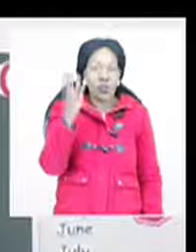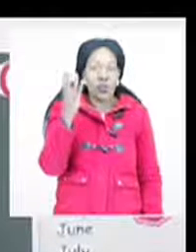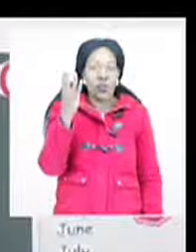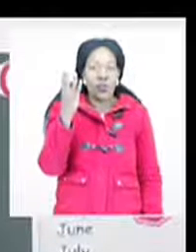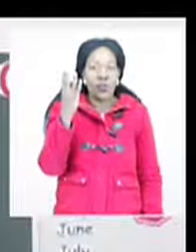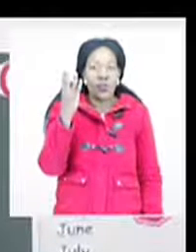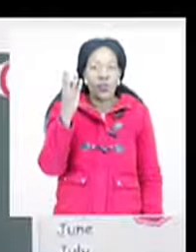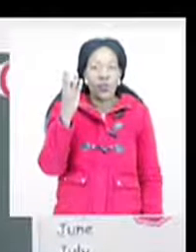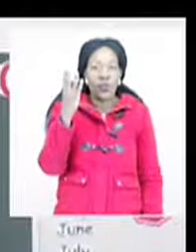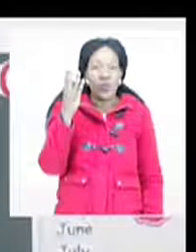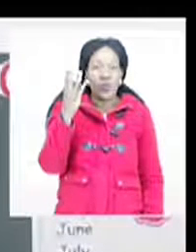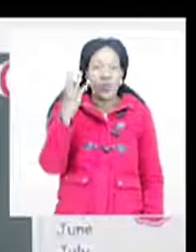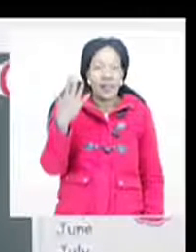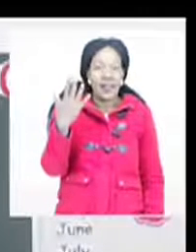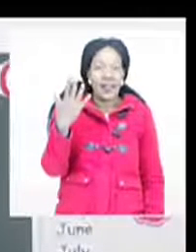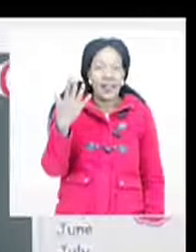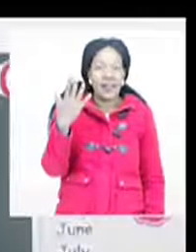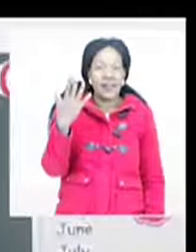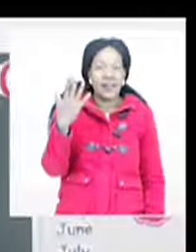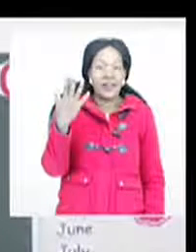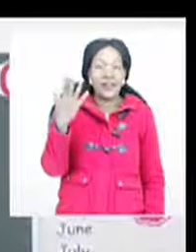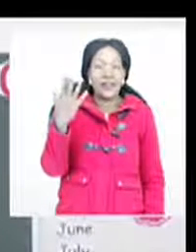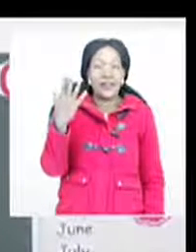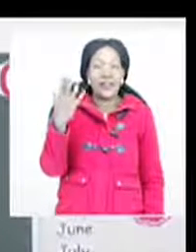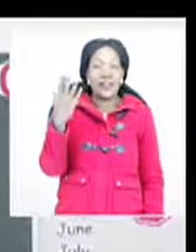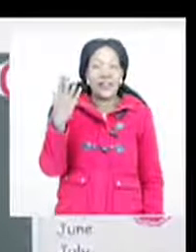4, 5,